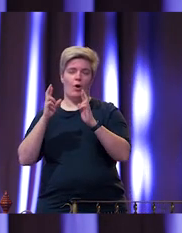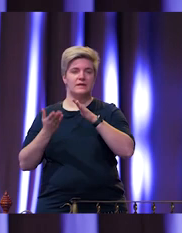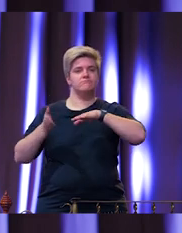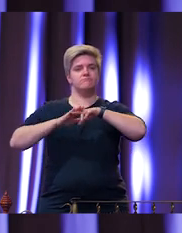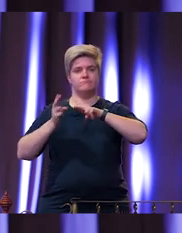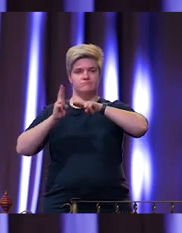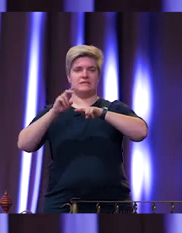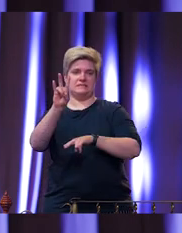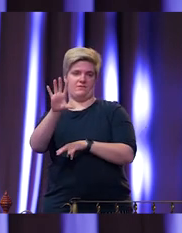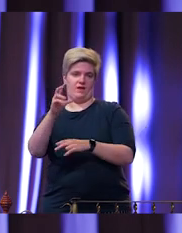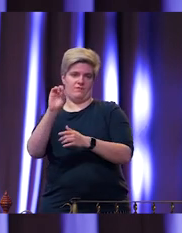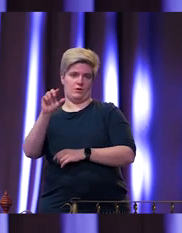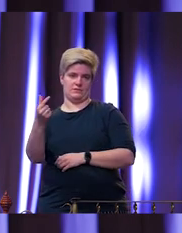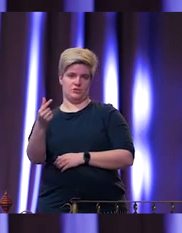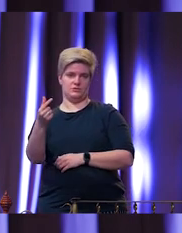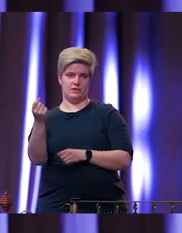year.